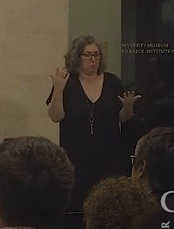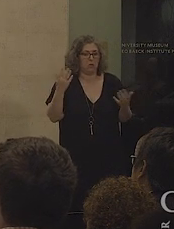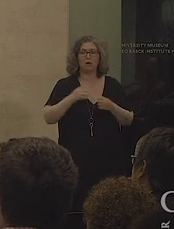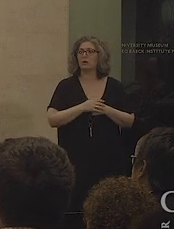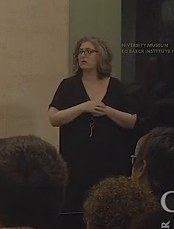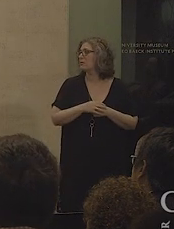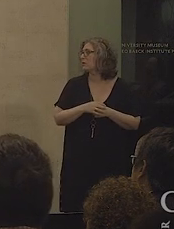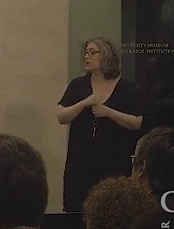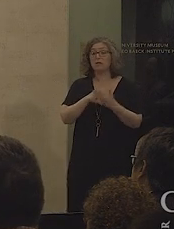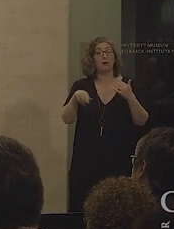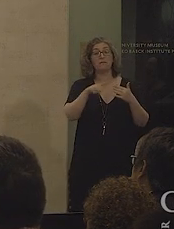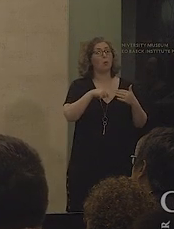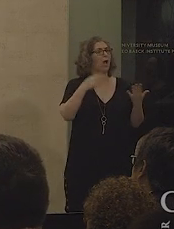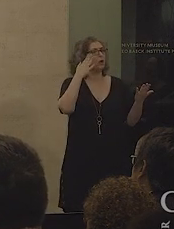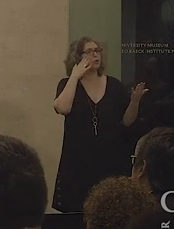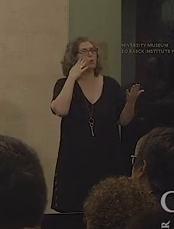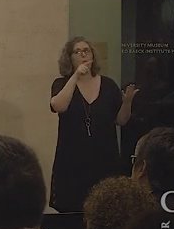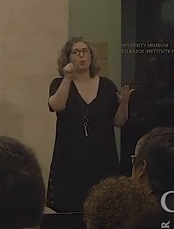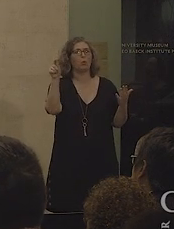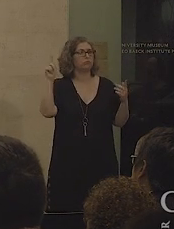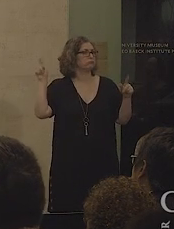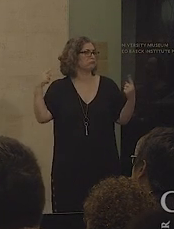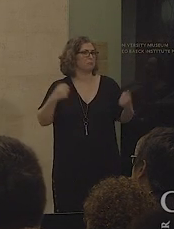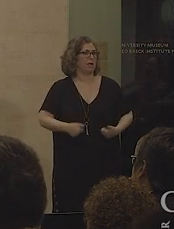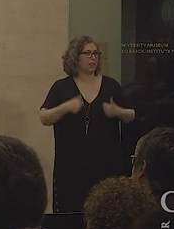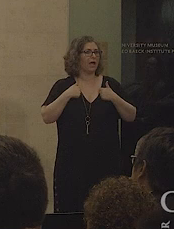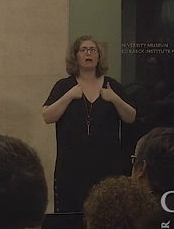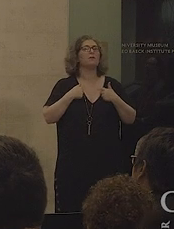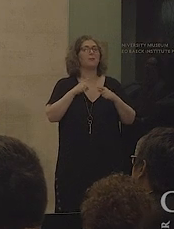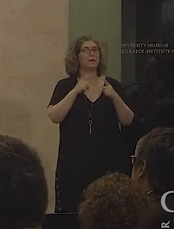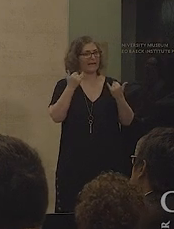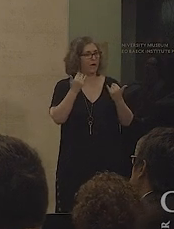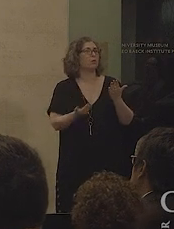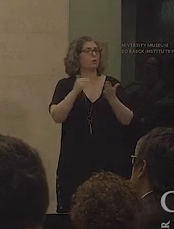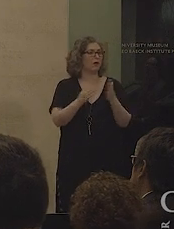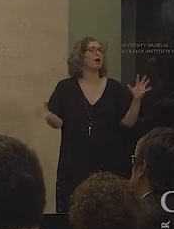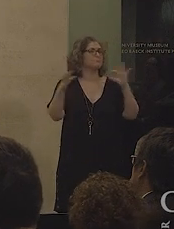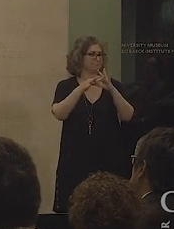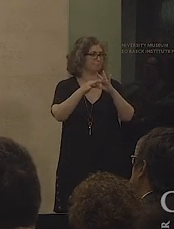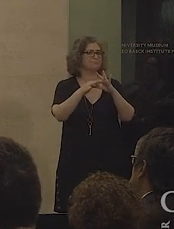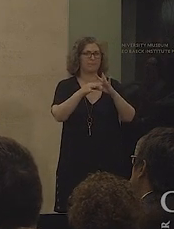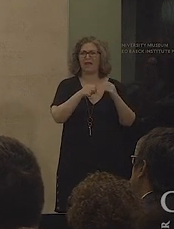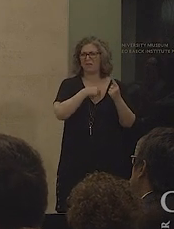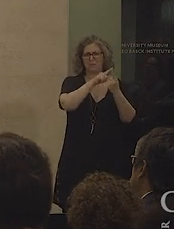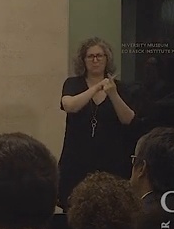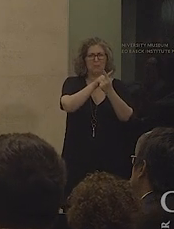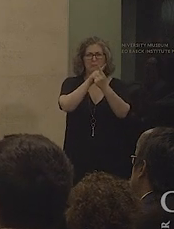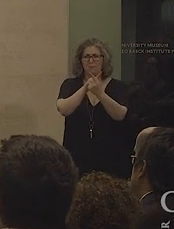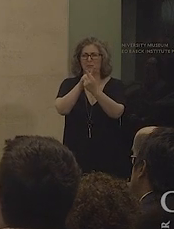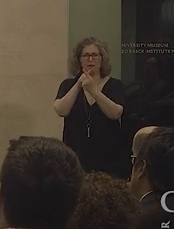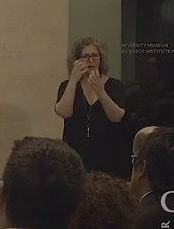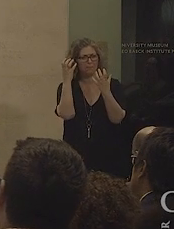Or those or some in this room who I knew my whole life, but who we've reconnected. I have met